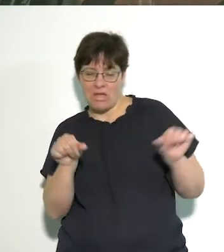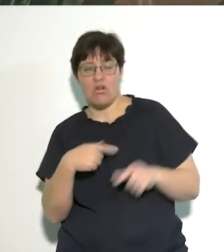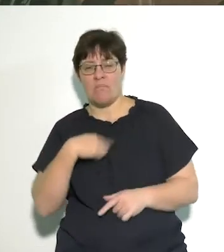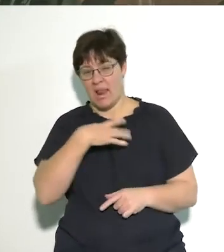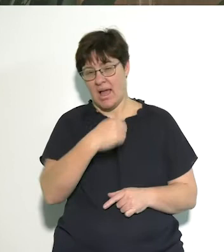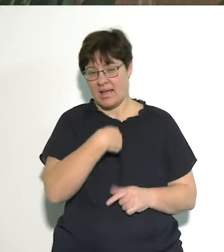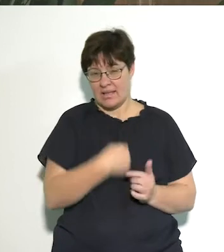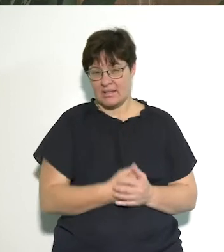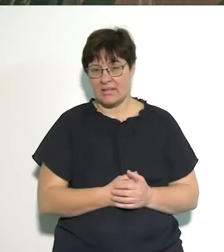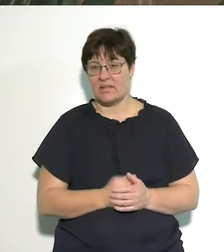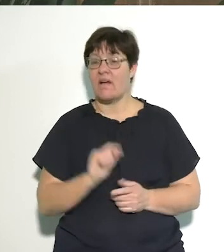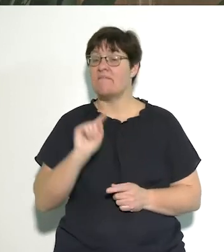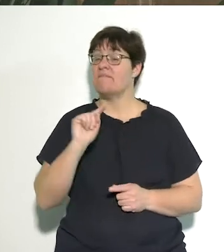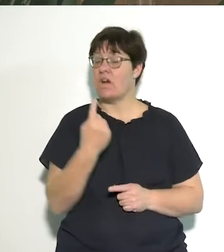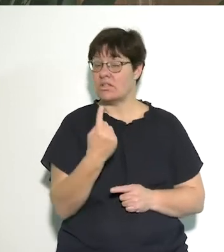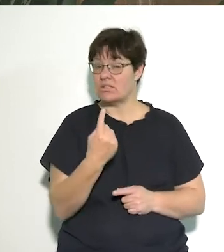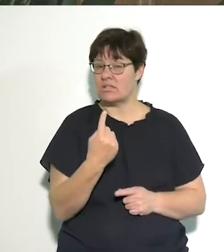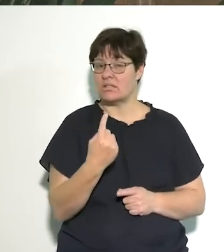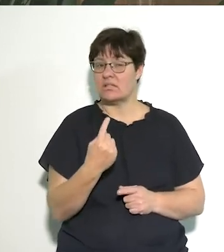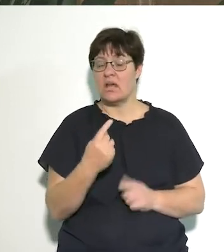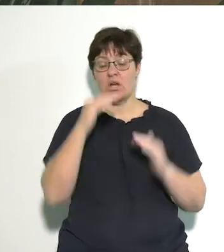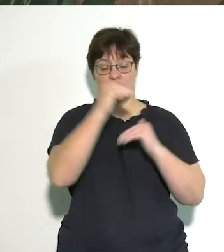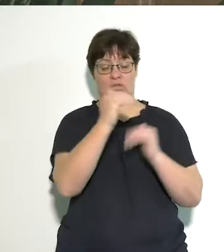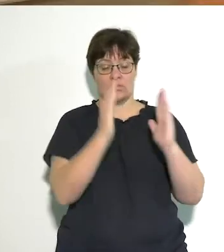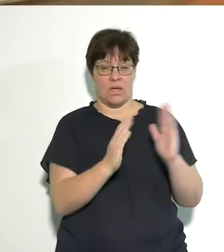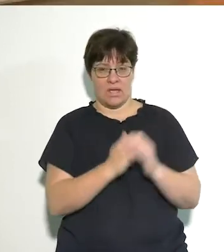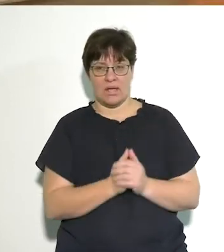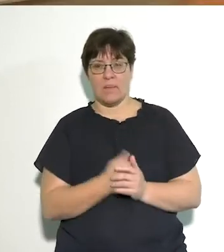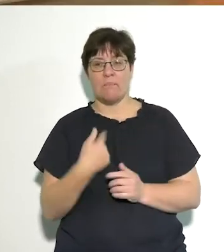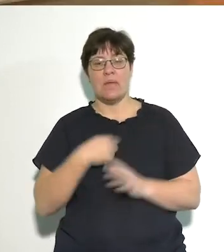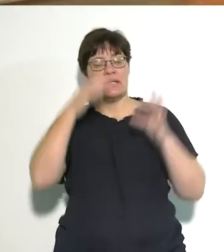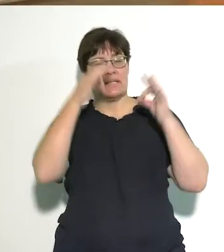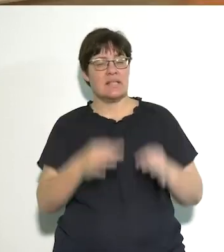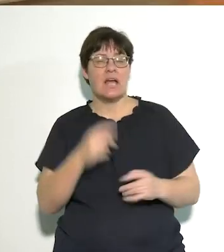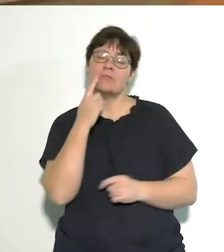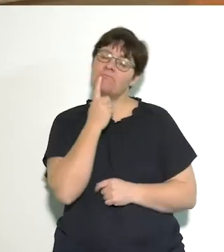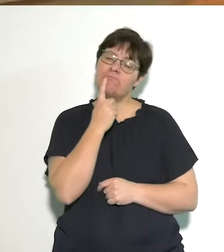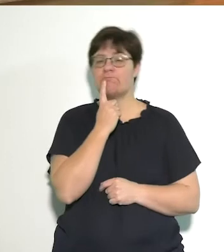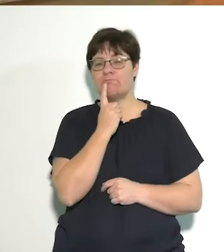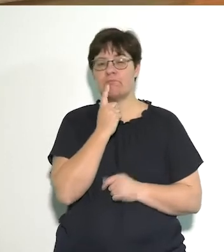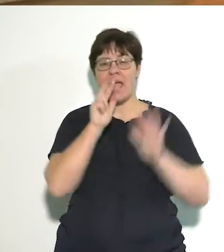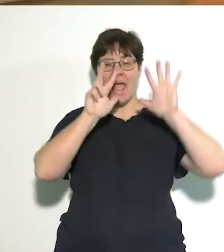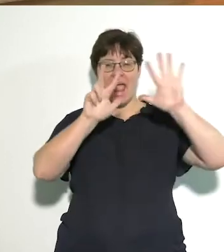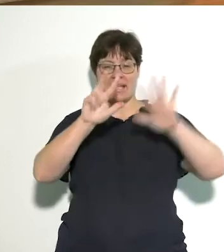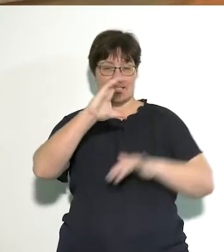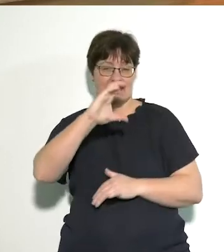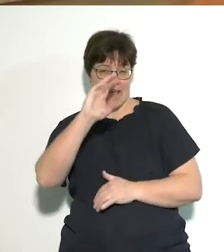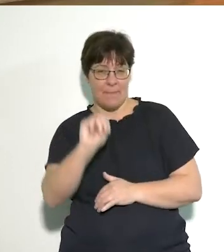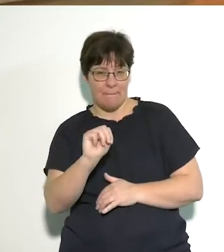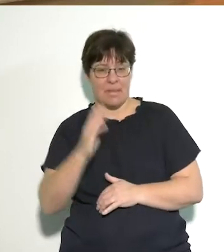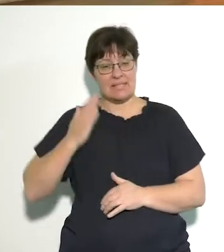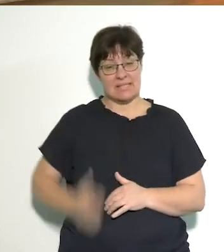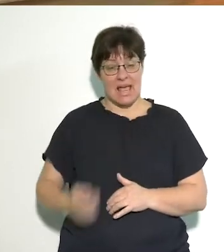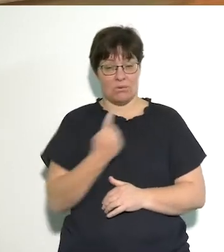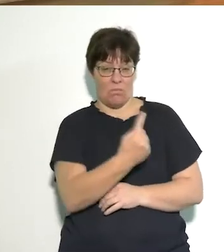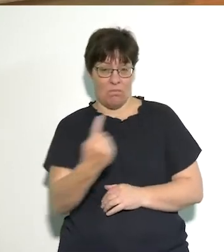out. So the first shape I'm going to draw is a square. And I've decided to make my square about 8 centimeters on